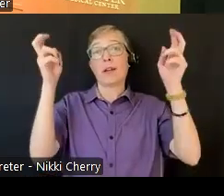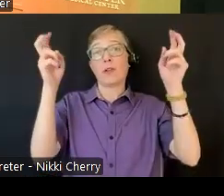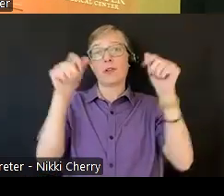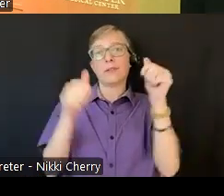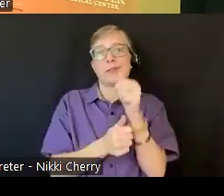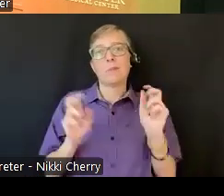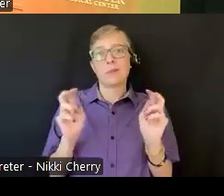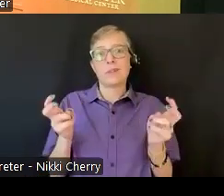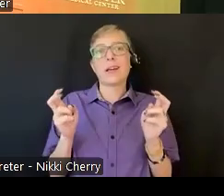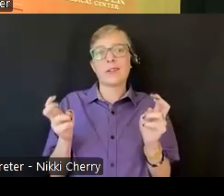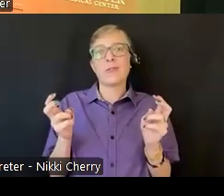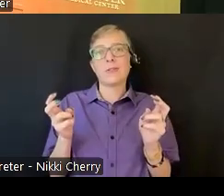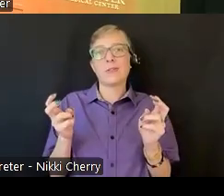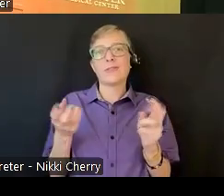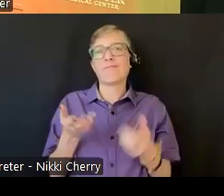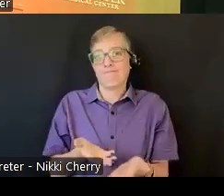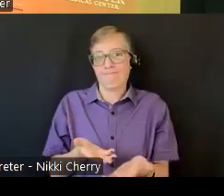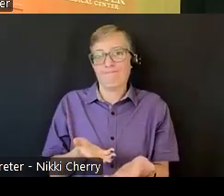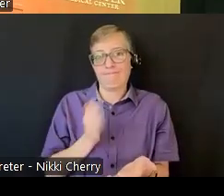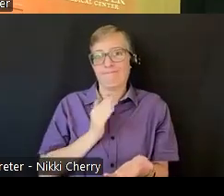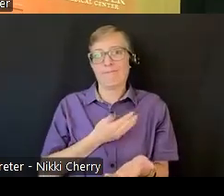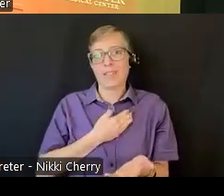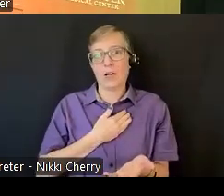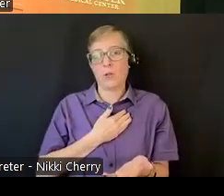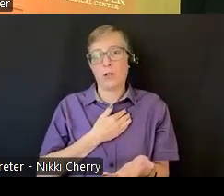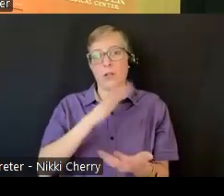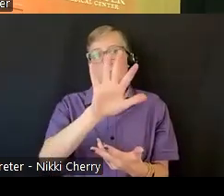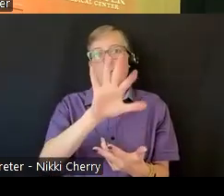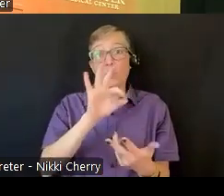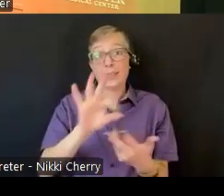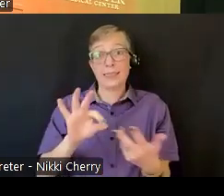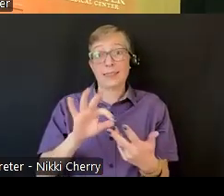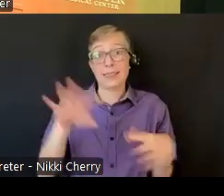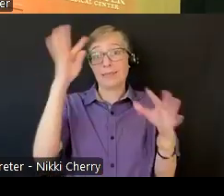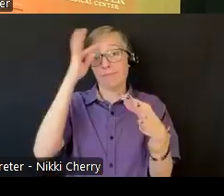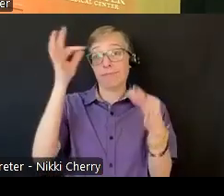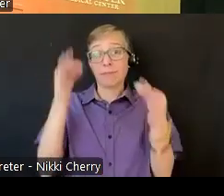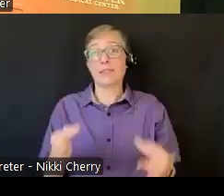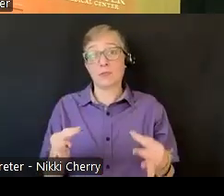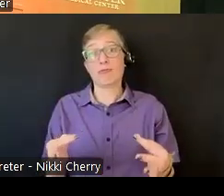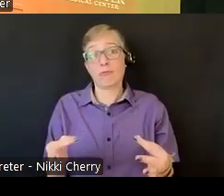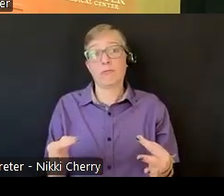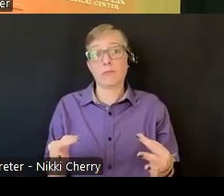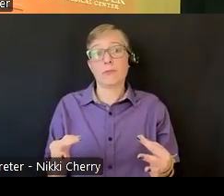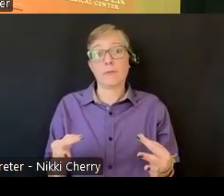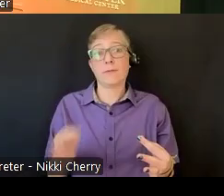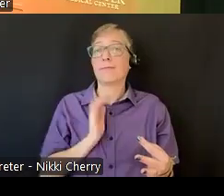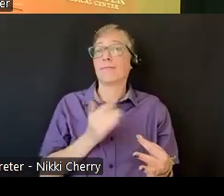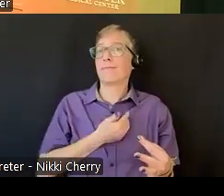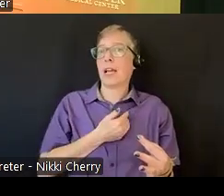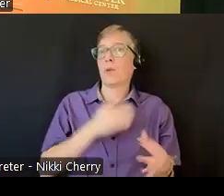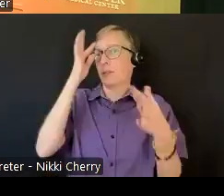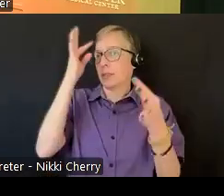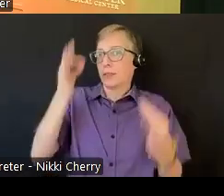in relation to our choice? And our choice, because it will reflect our